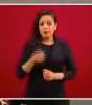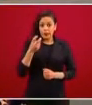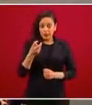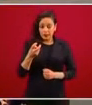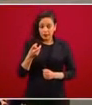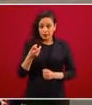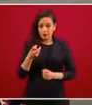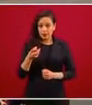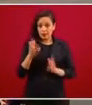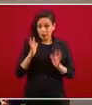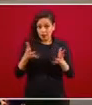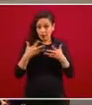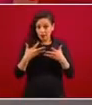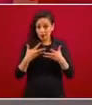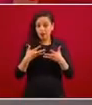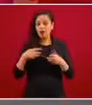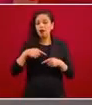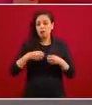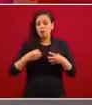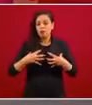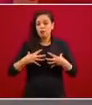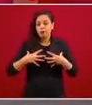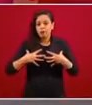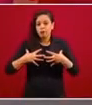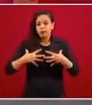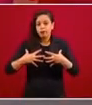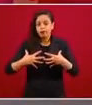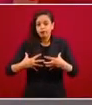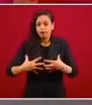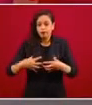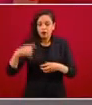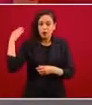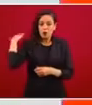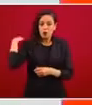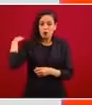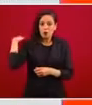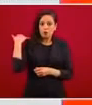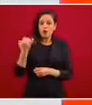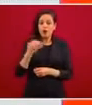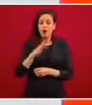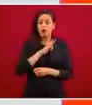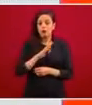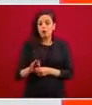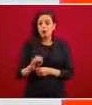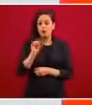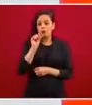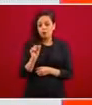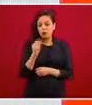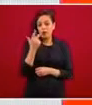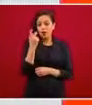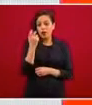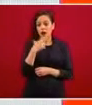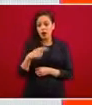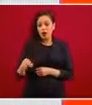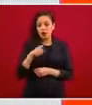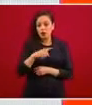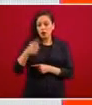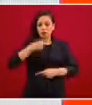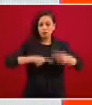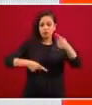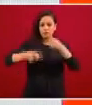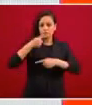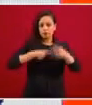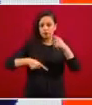apparatus. When that happens, the lung tissue becomes inflamed, and there are some